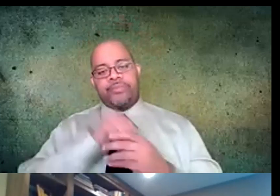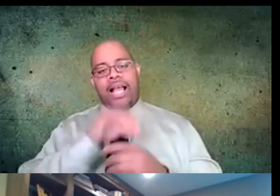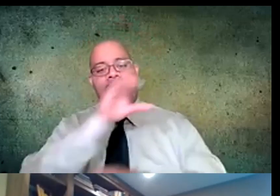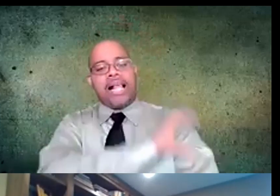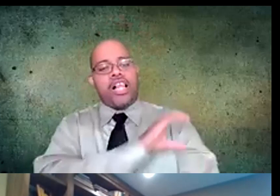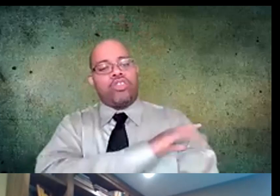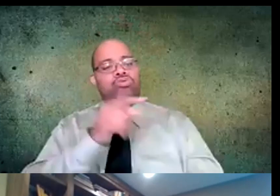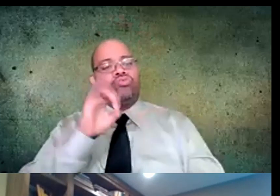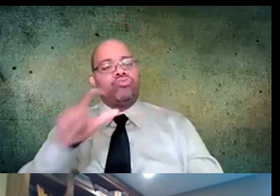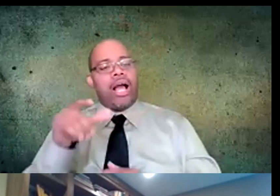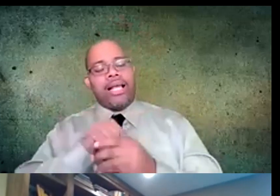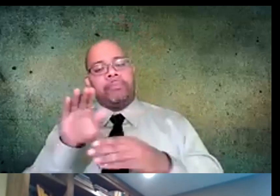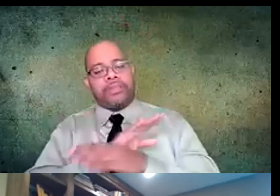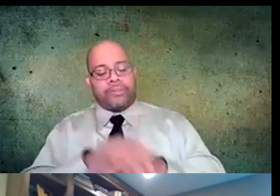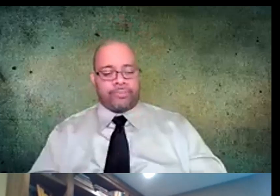trial leads in industry?